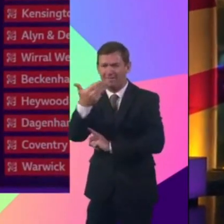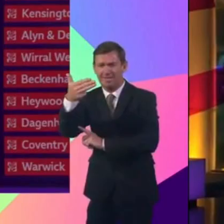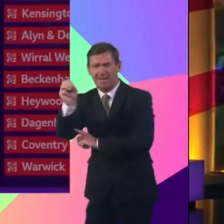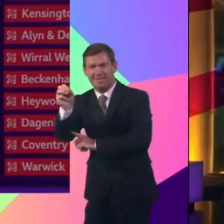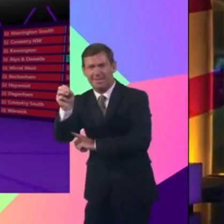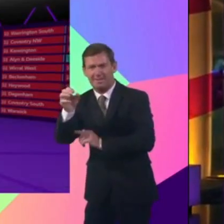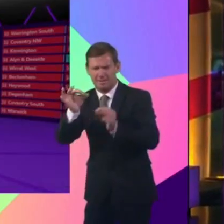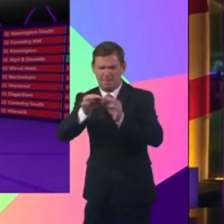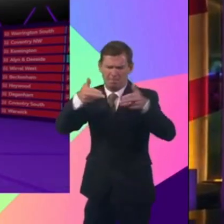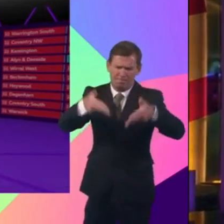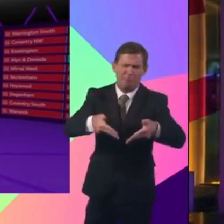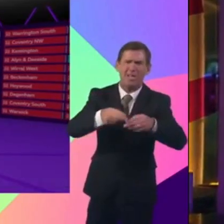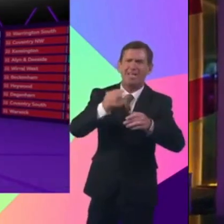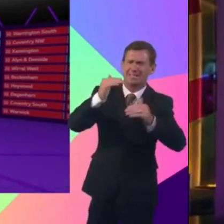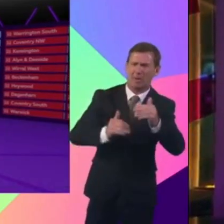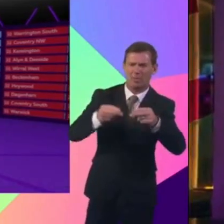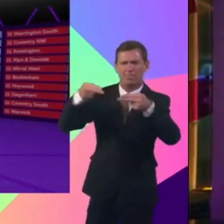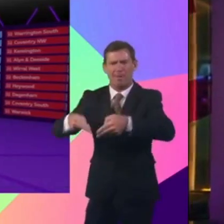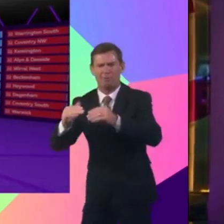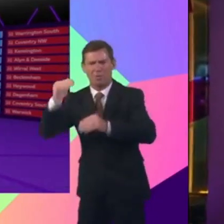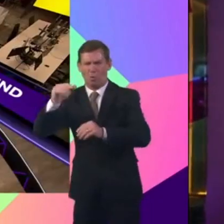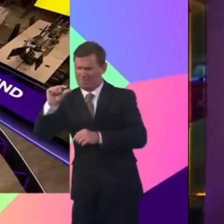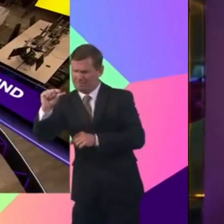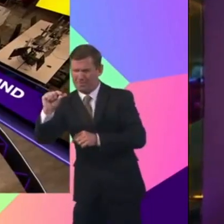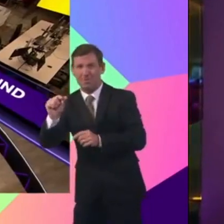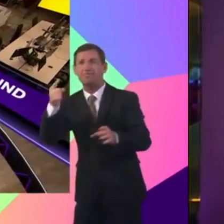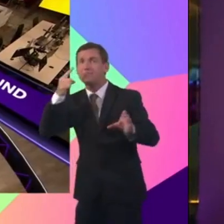south. Conservative Party candidate,